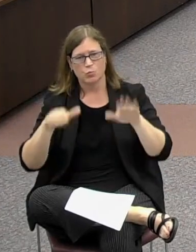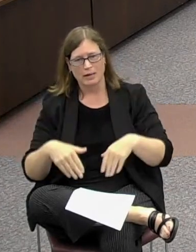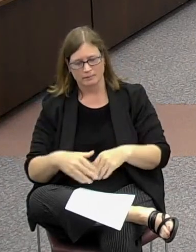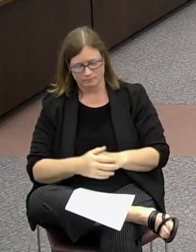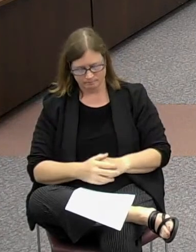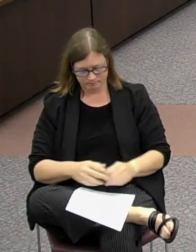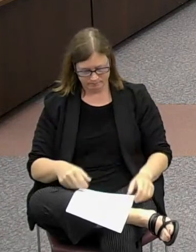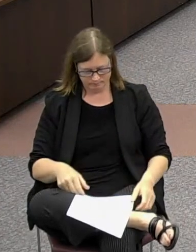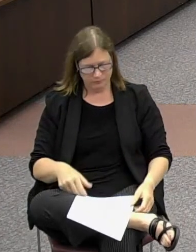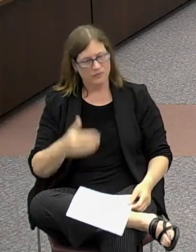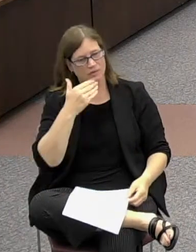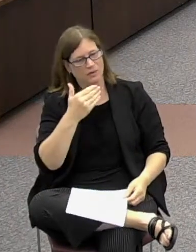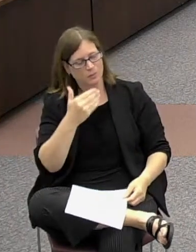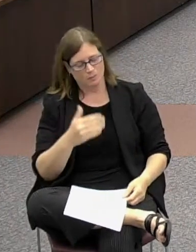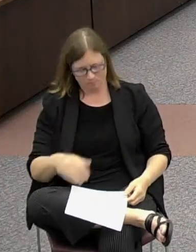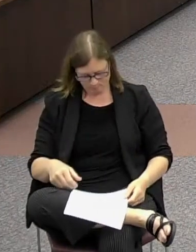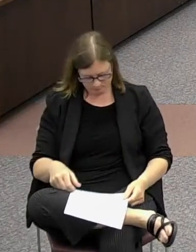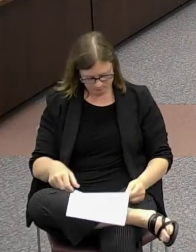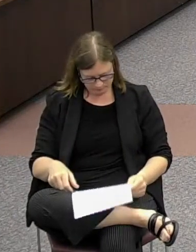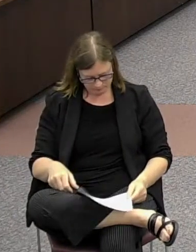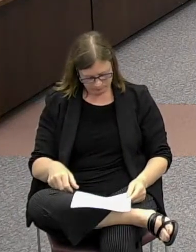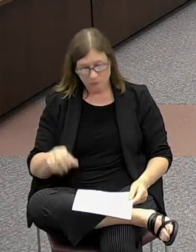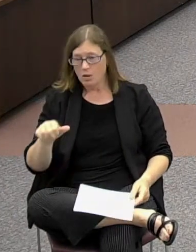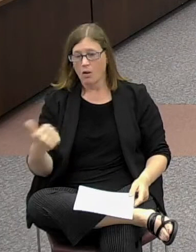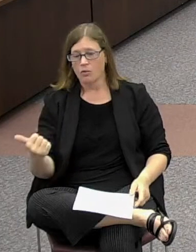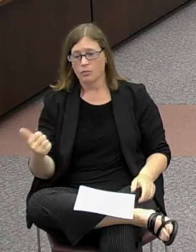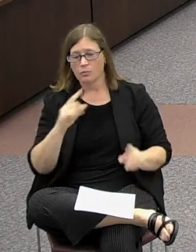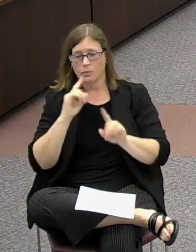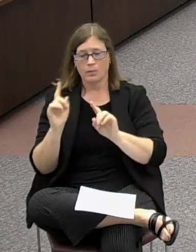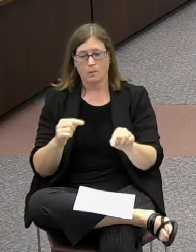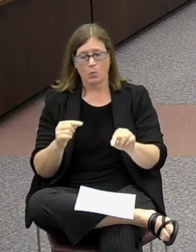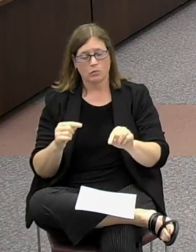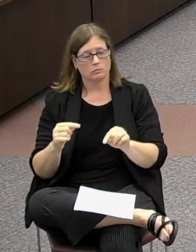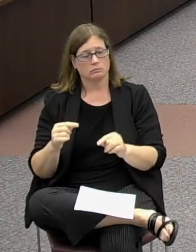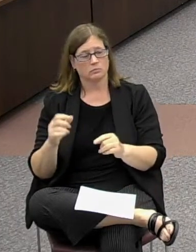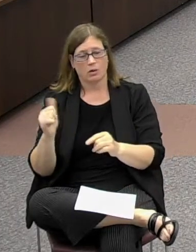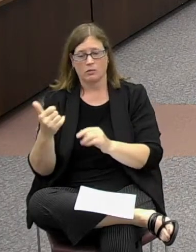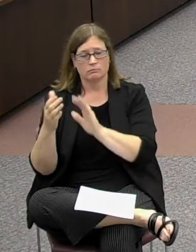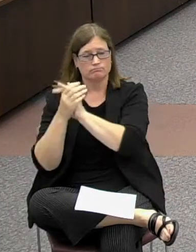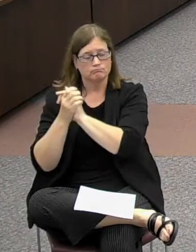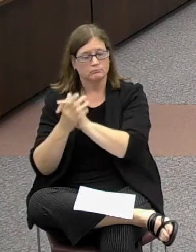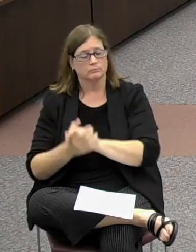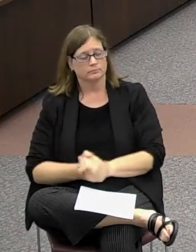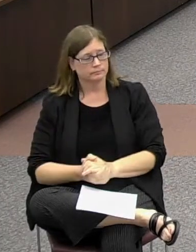That's it. Thank you, Bart. Any other board salutes?